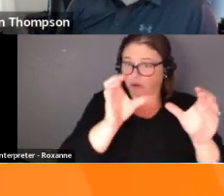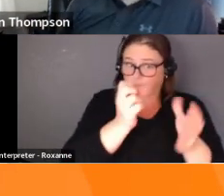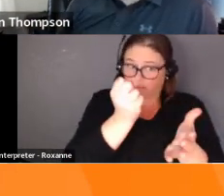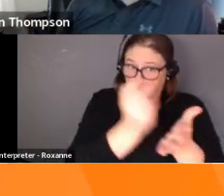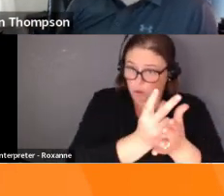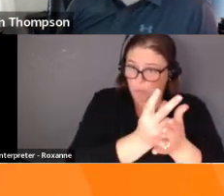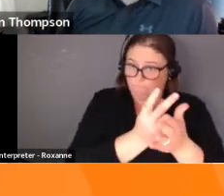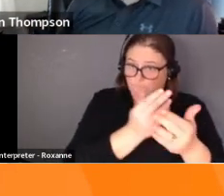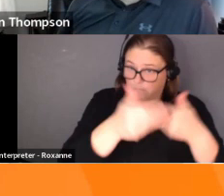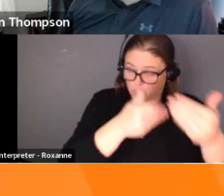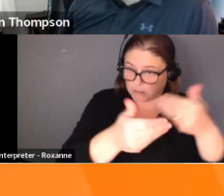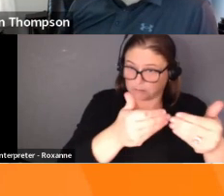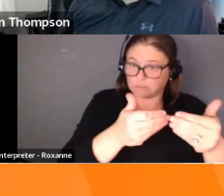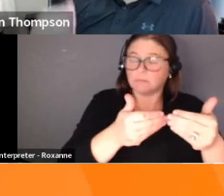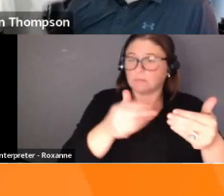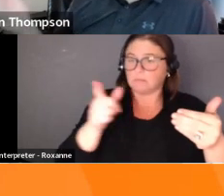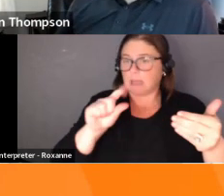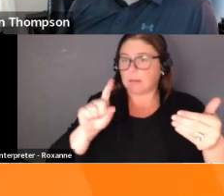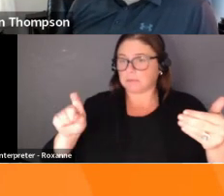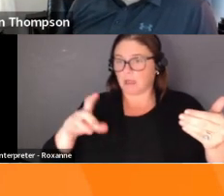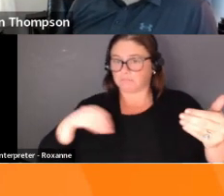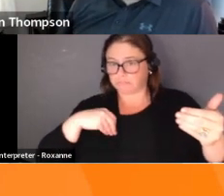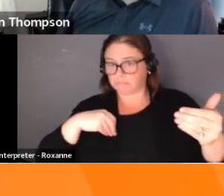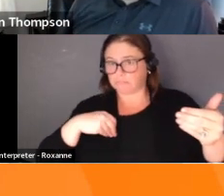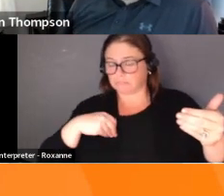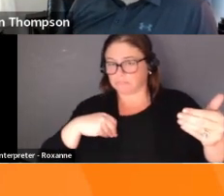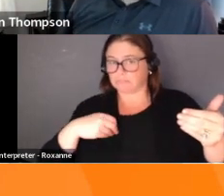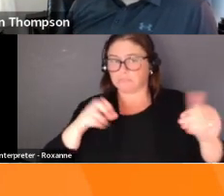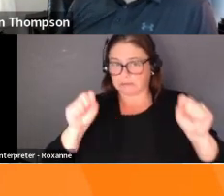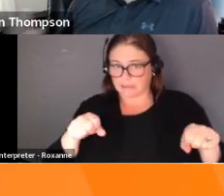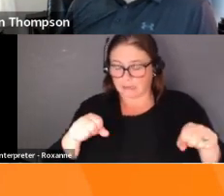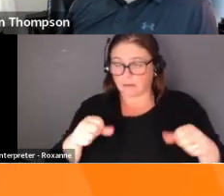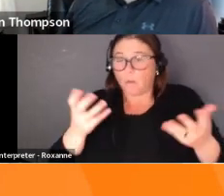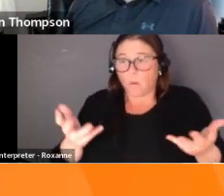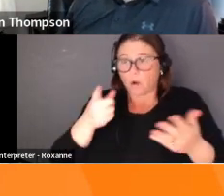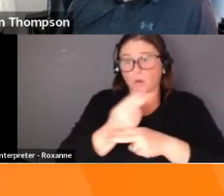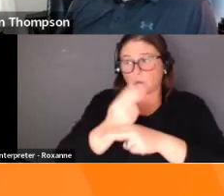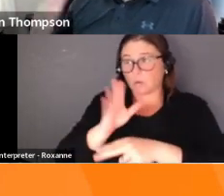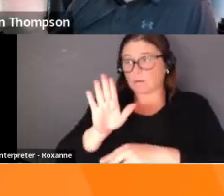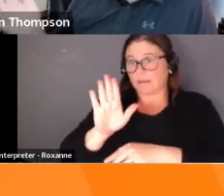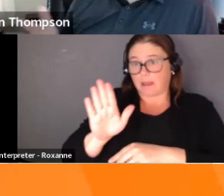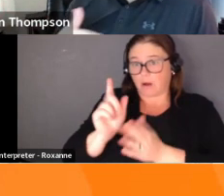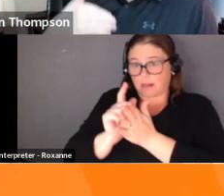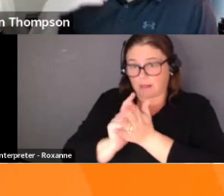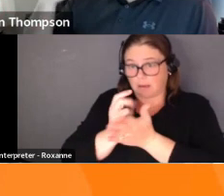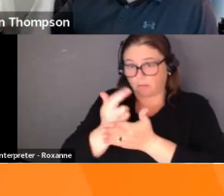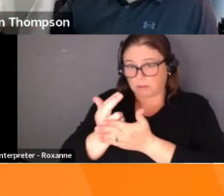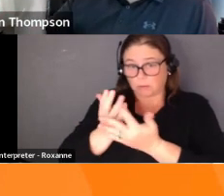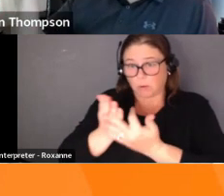Amazon IP Accelerator, it's even easier because they already trust the legal resource that you're using to get that. And if you go on